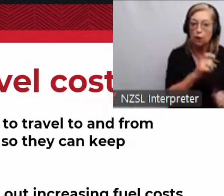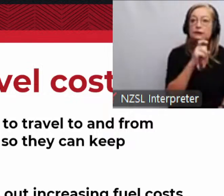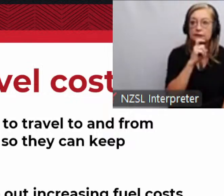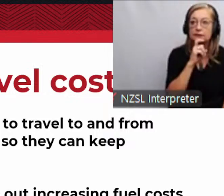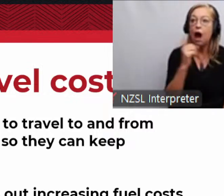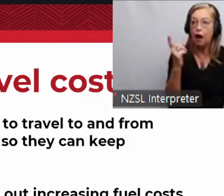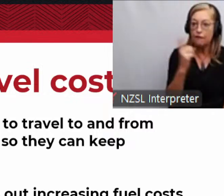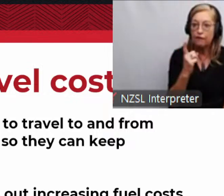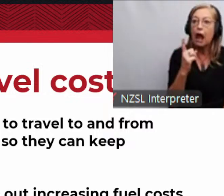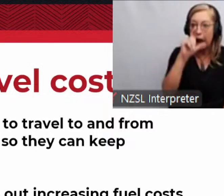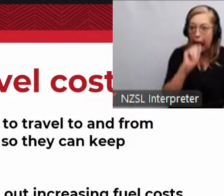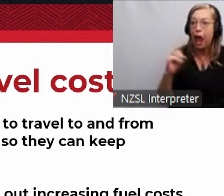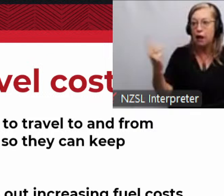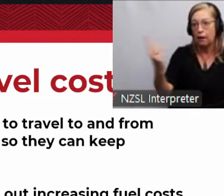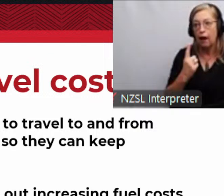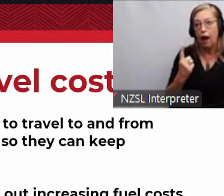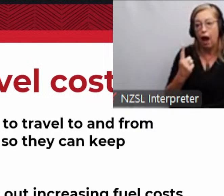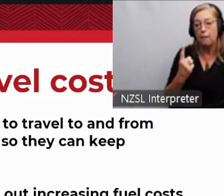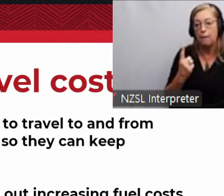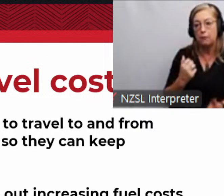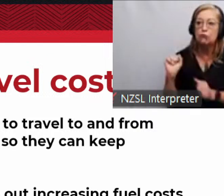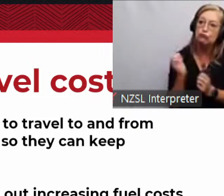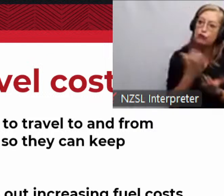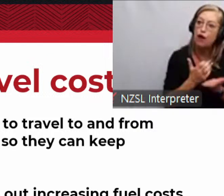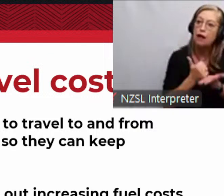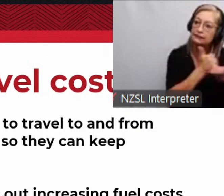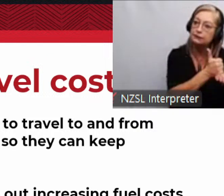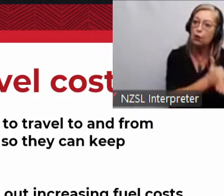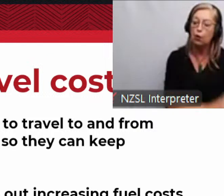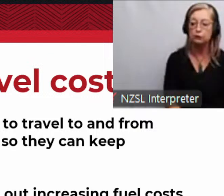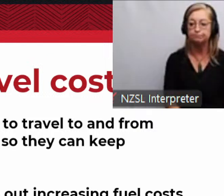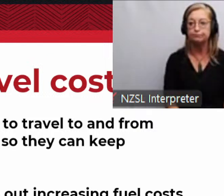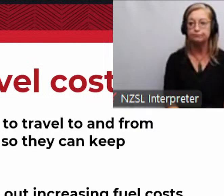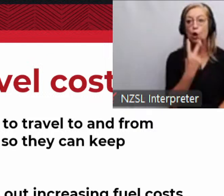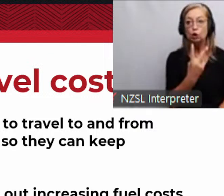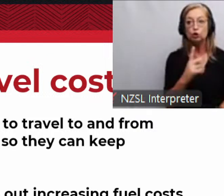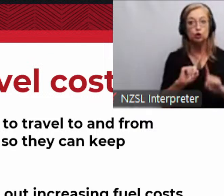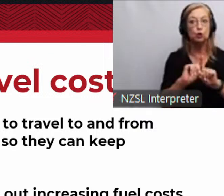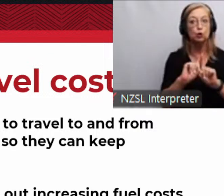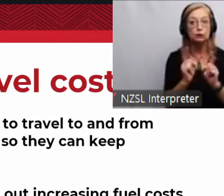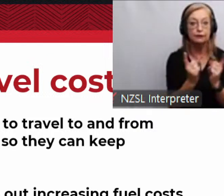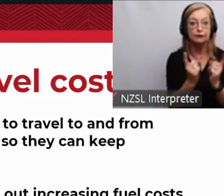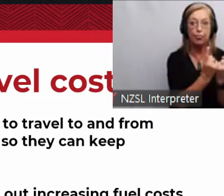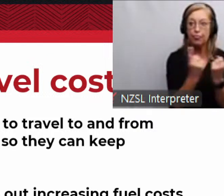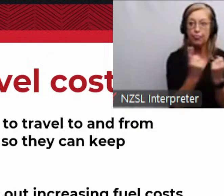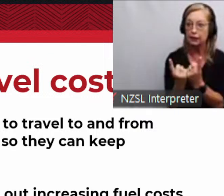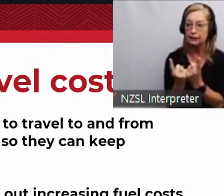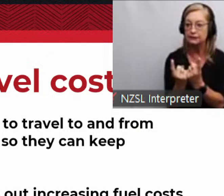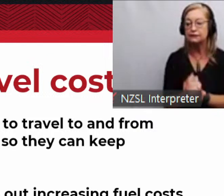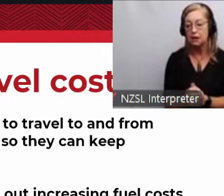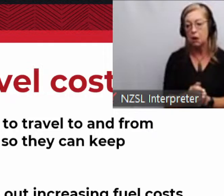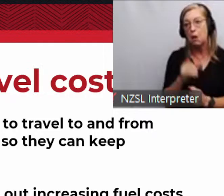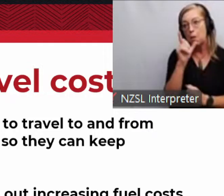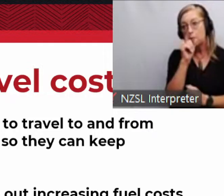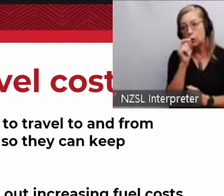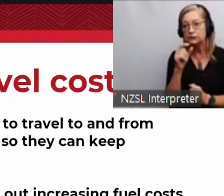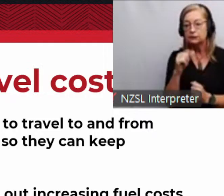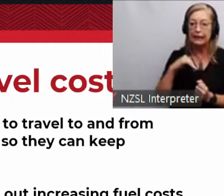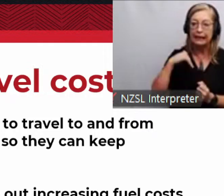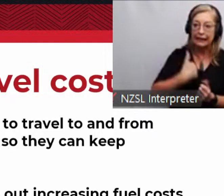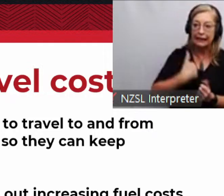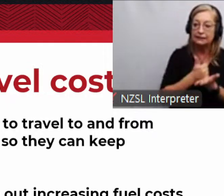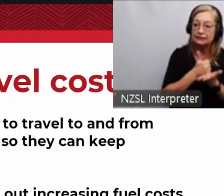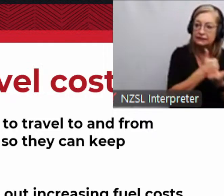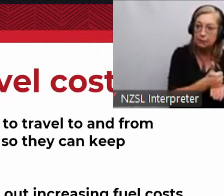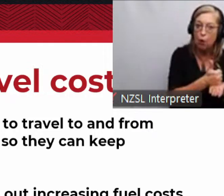work. So there's two different things that you might be needing to support in terms of